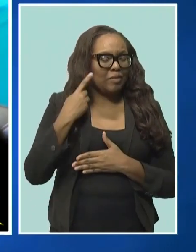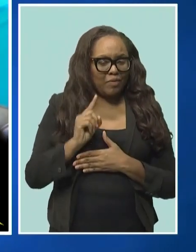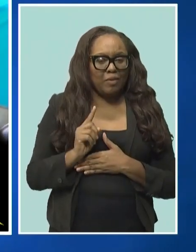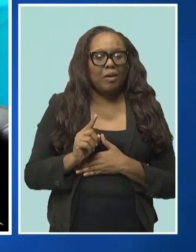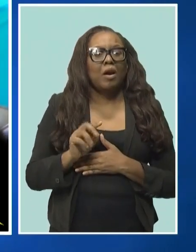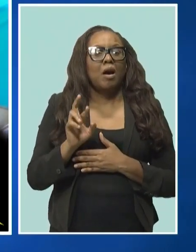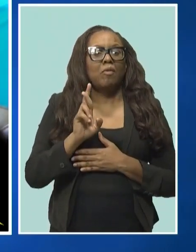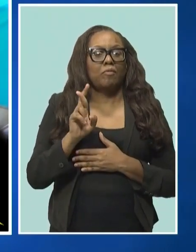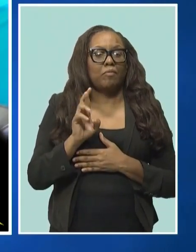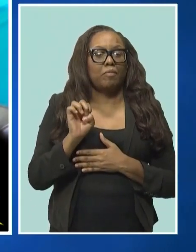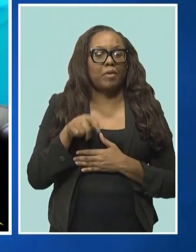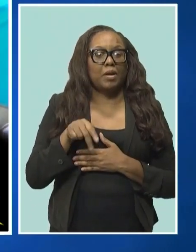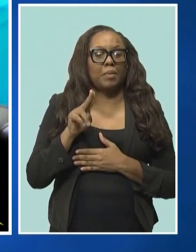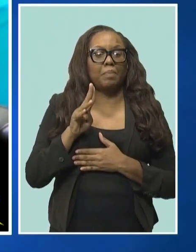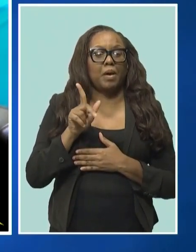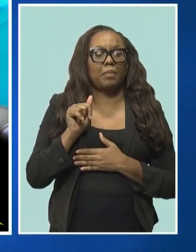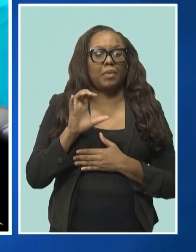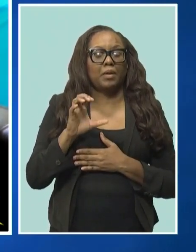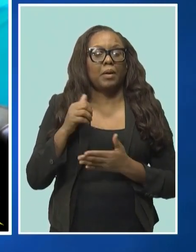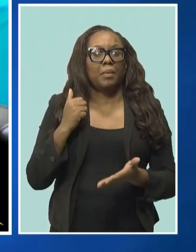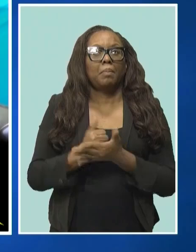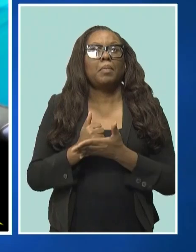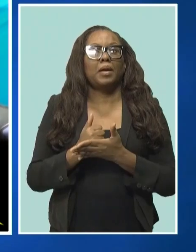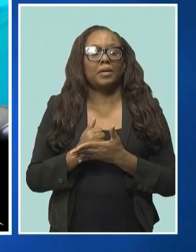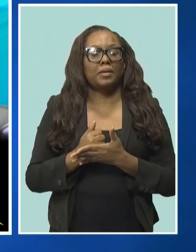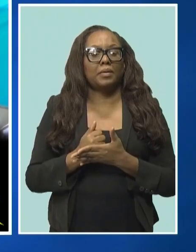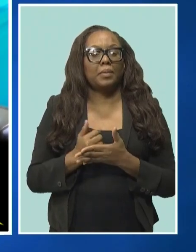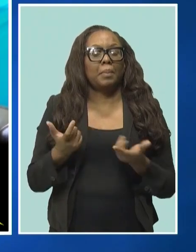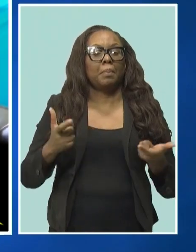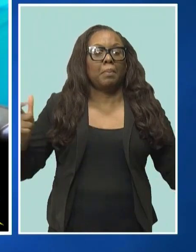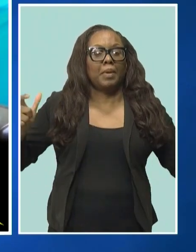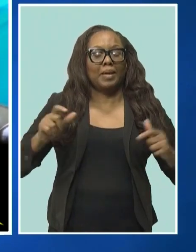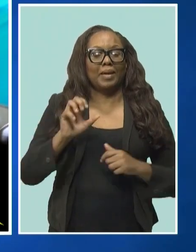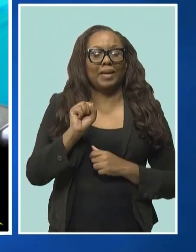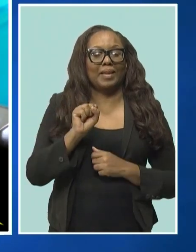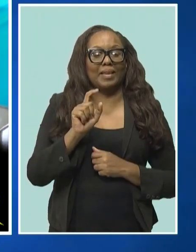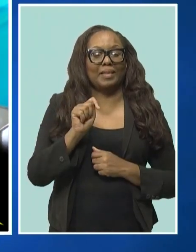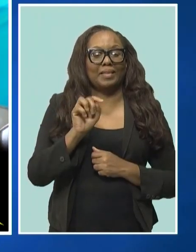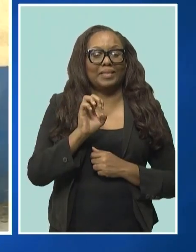Bank Exeter Steel Orchestra to perform at this year's event.